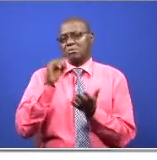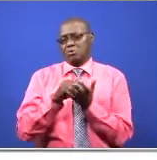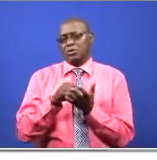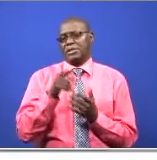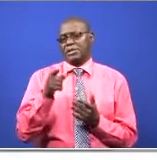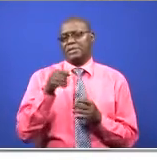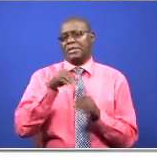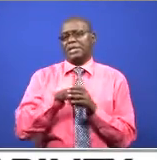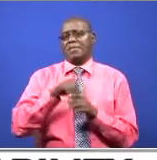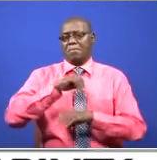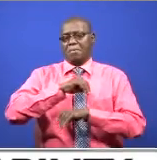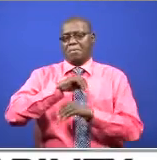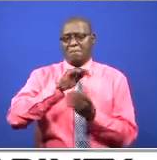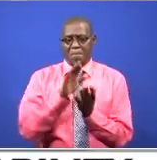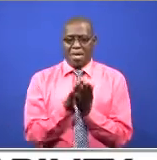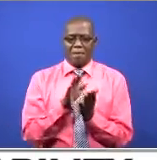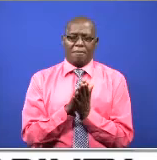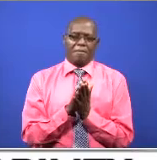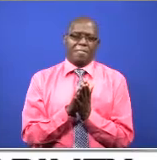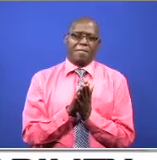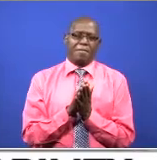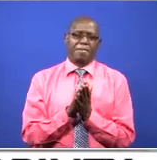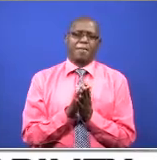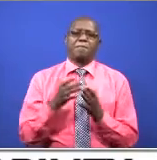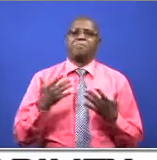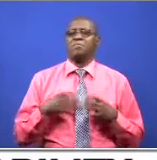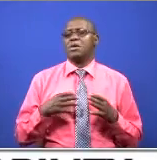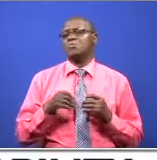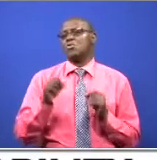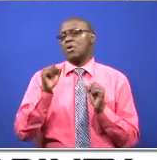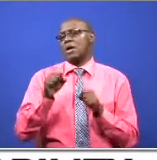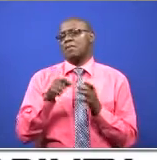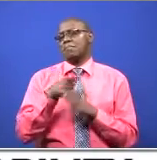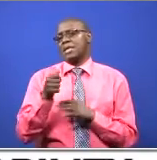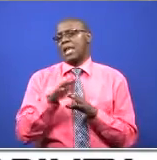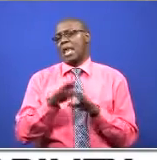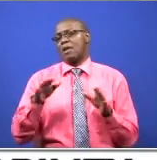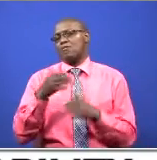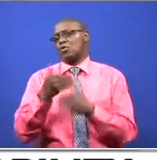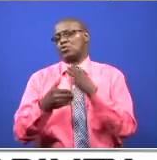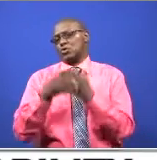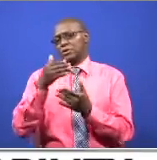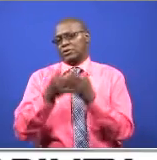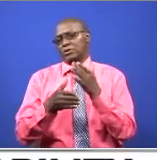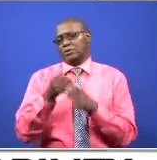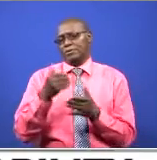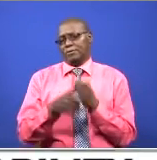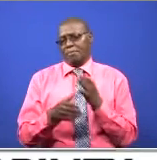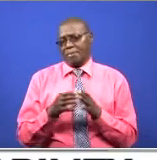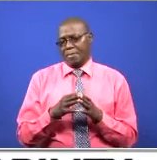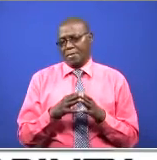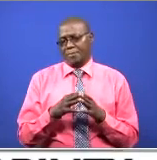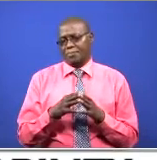So there are people who buy land for construction and settling. Let me tell you something,